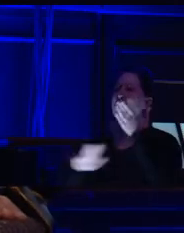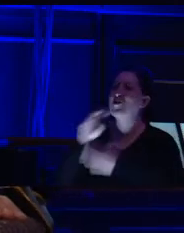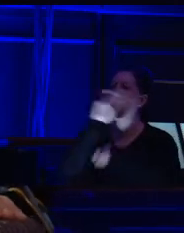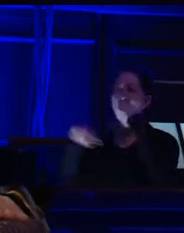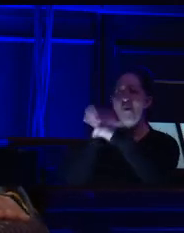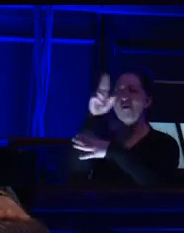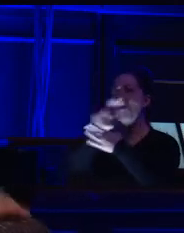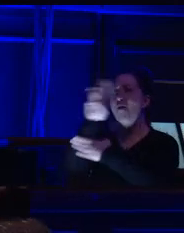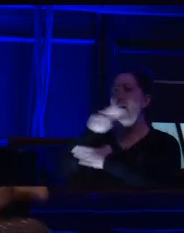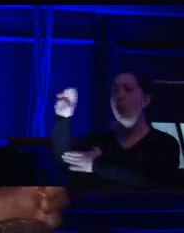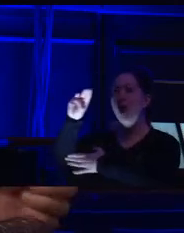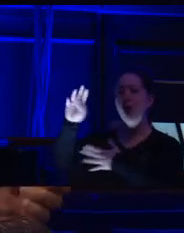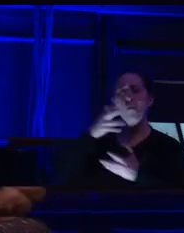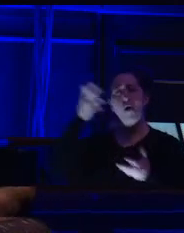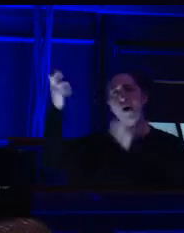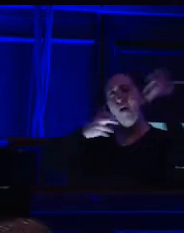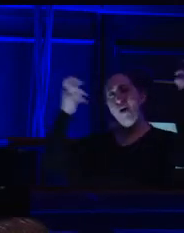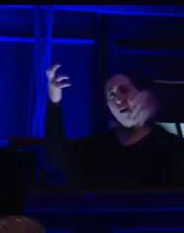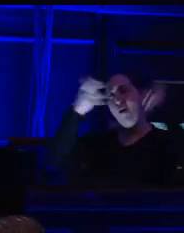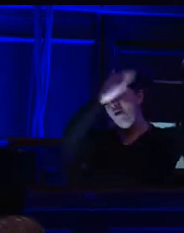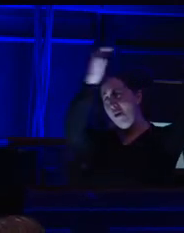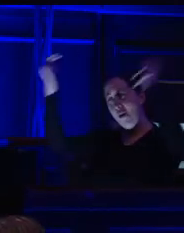of Michigan.